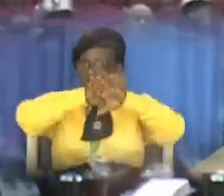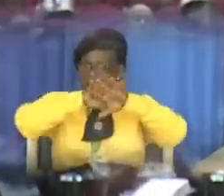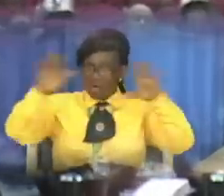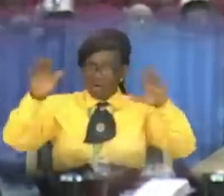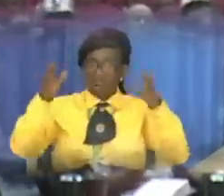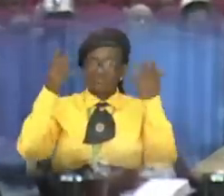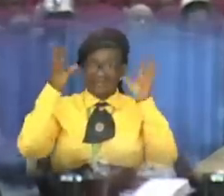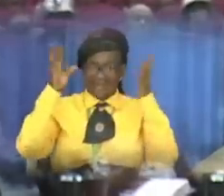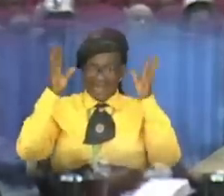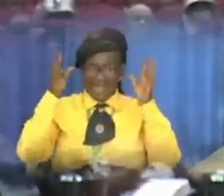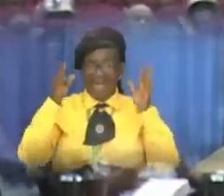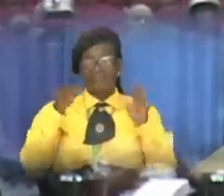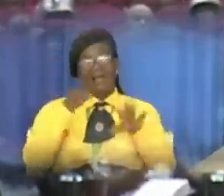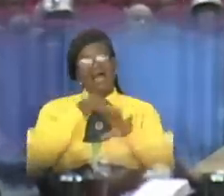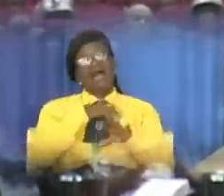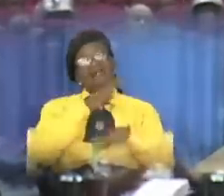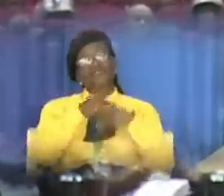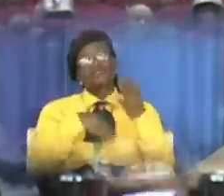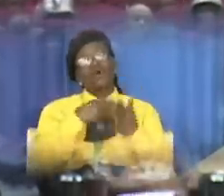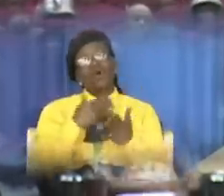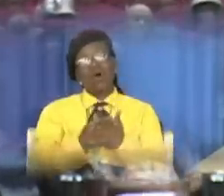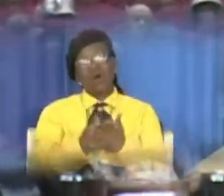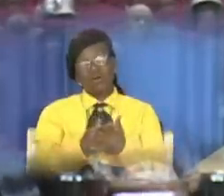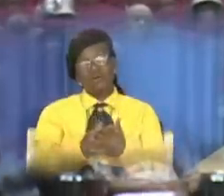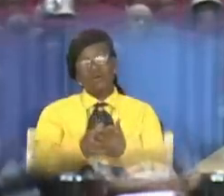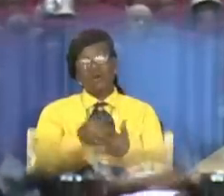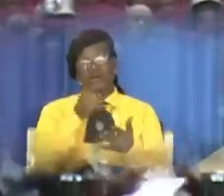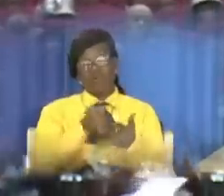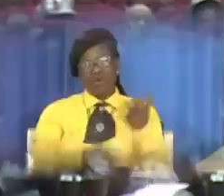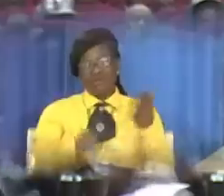to Jesus, come very quickly. 2.